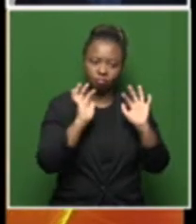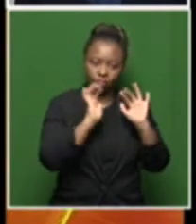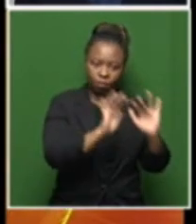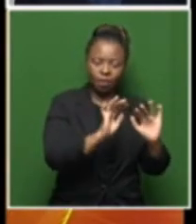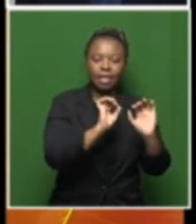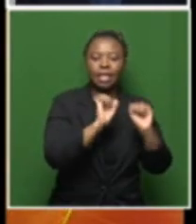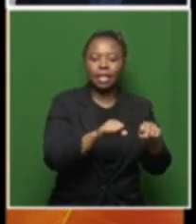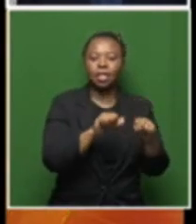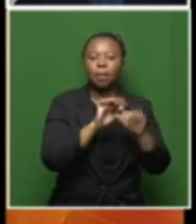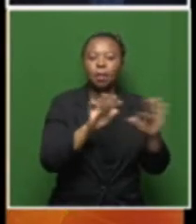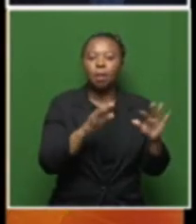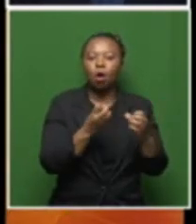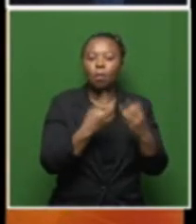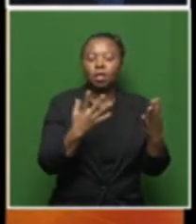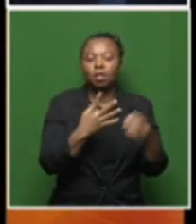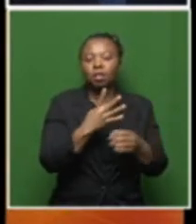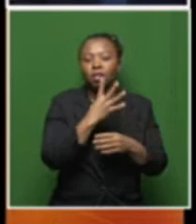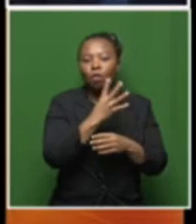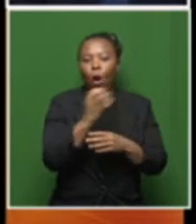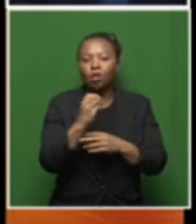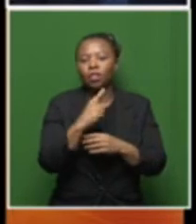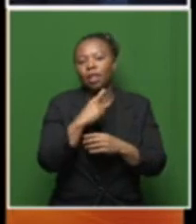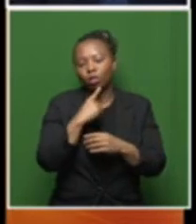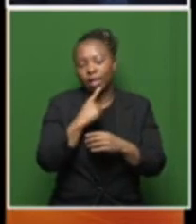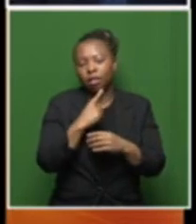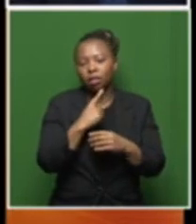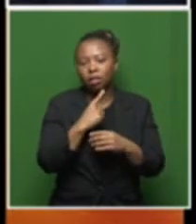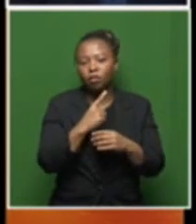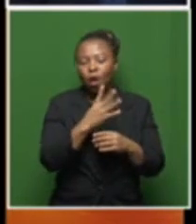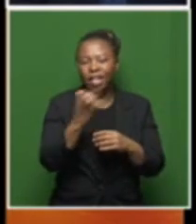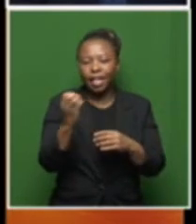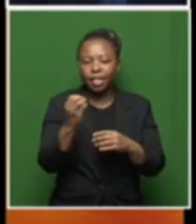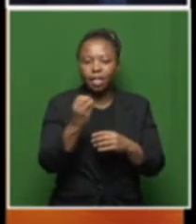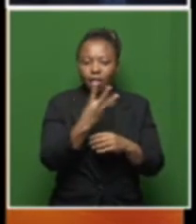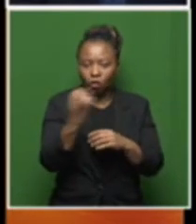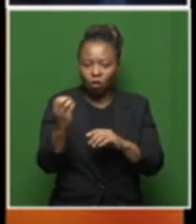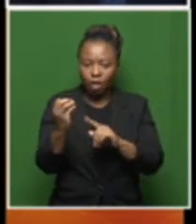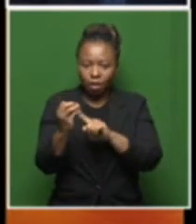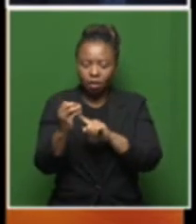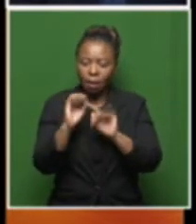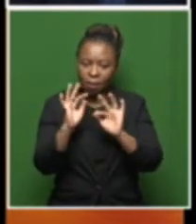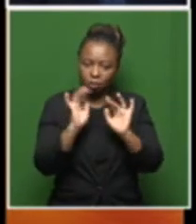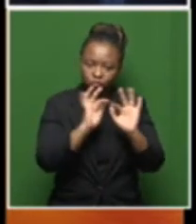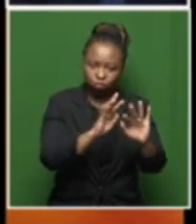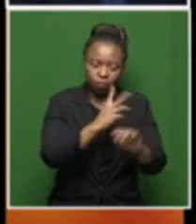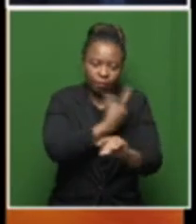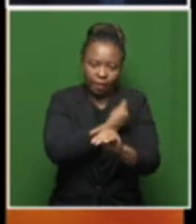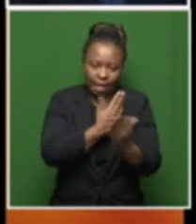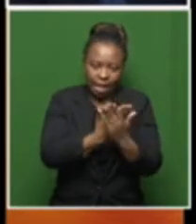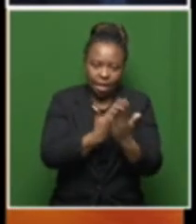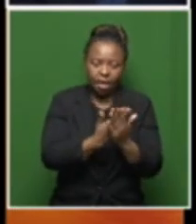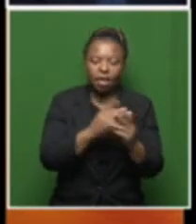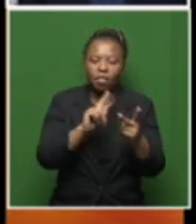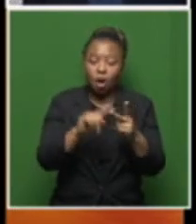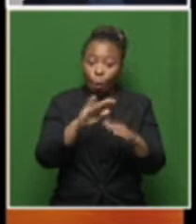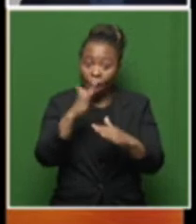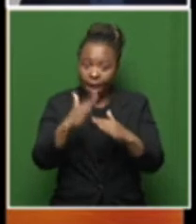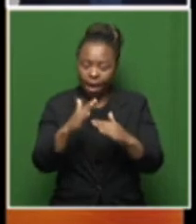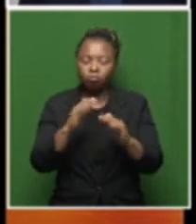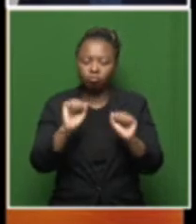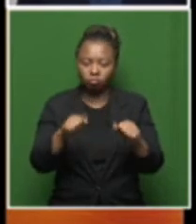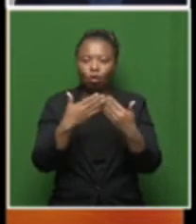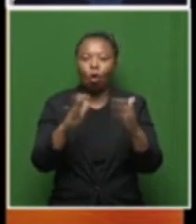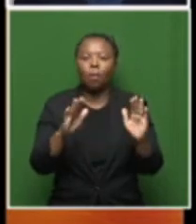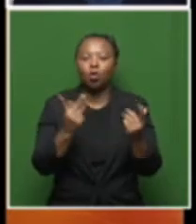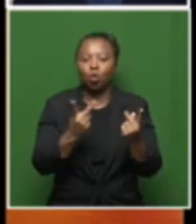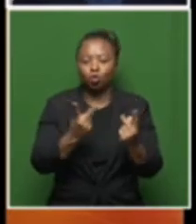capacity to do 4,000 vaccinations per day. And we'll also have the capacity to go to work 7 days a week over weekends. This